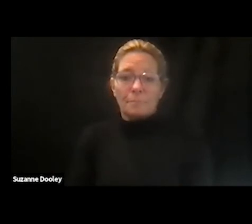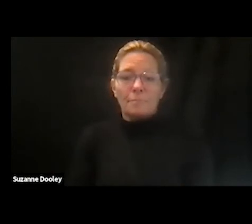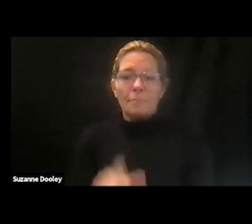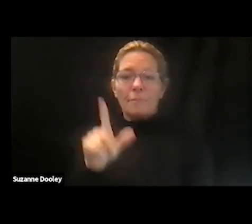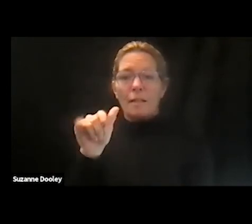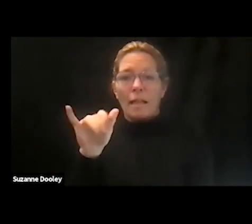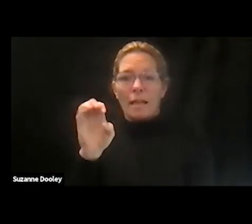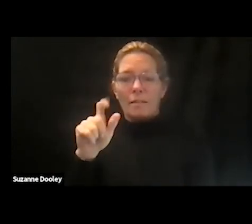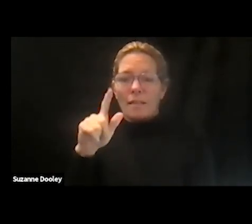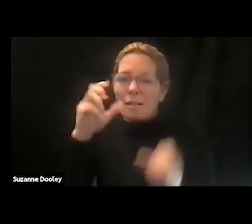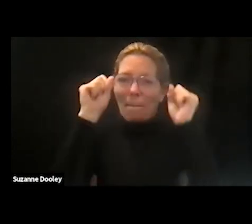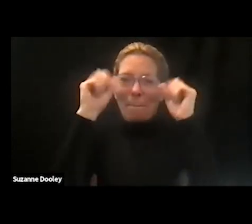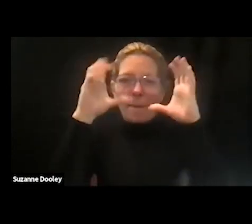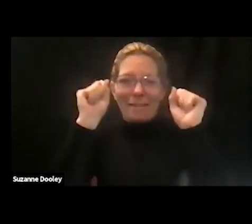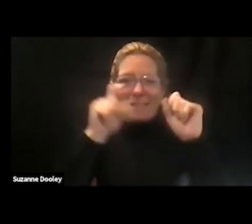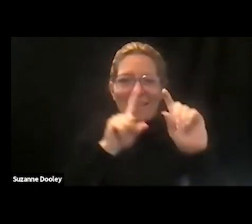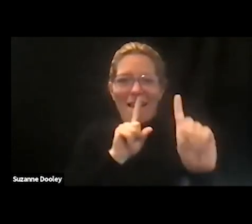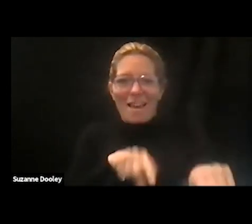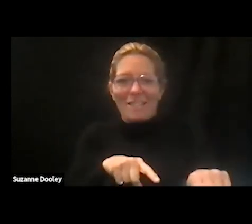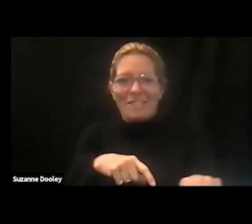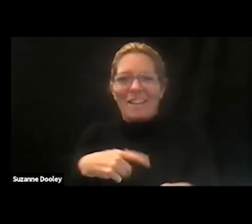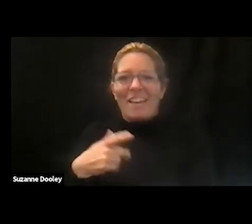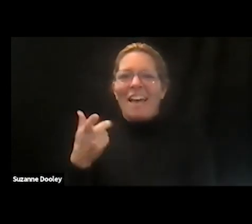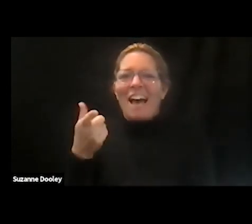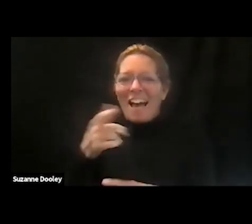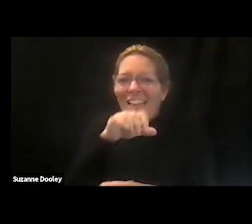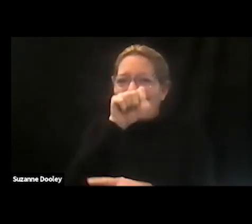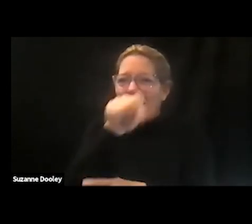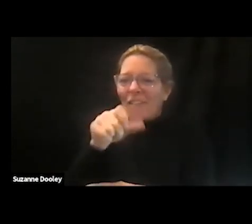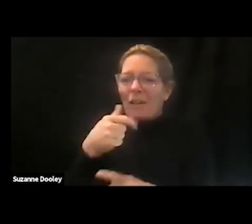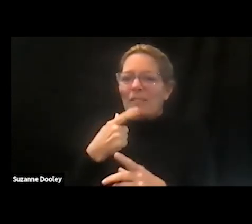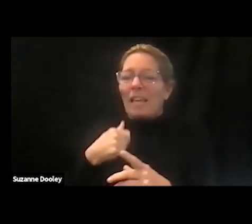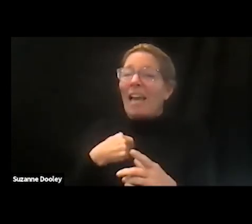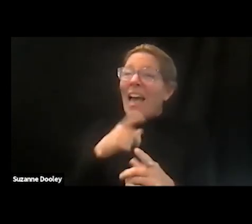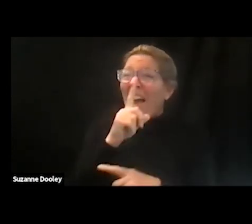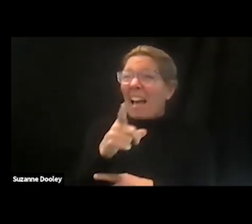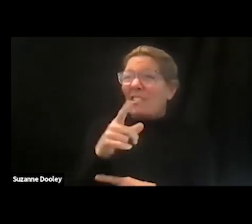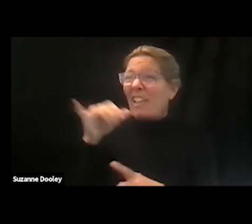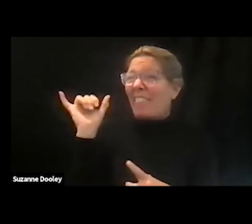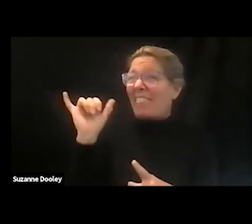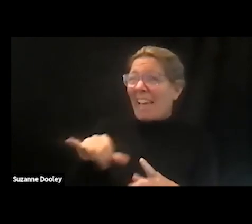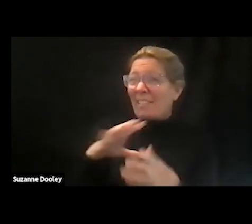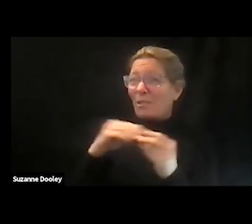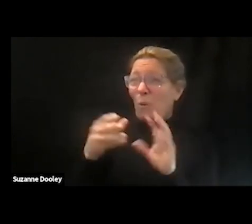Amazing answer, Daisee. And for bringing us back to like, actually, this is traditional.